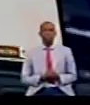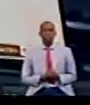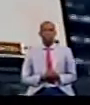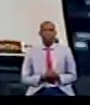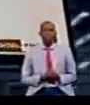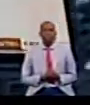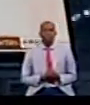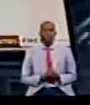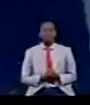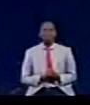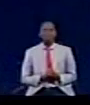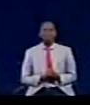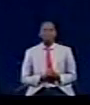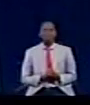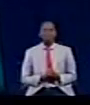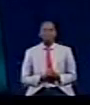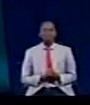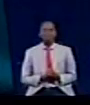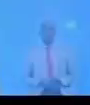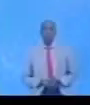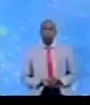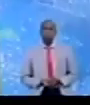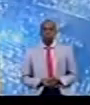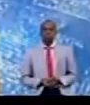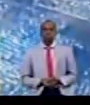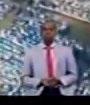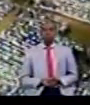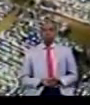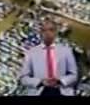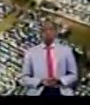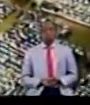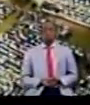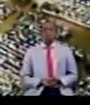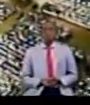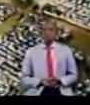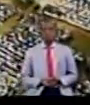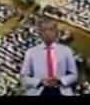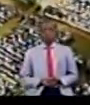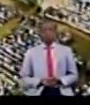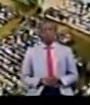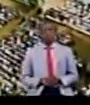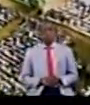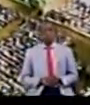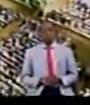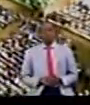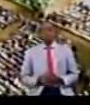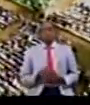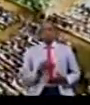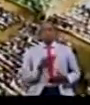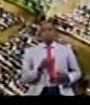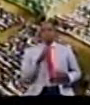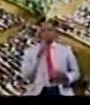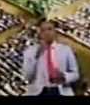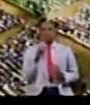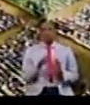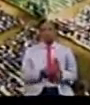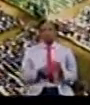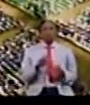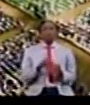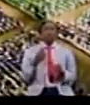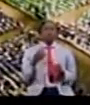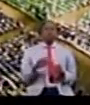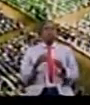prevail over our soul, over our lives. Almighty God, here we are this night, and we say, Lord, we are